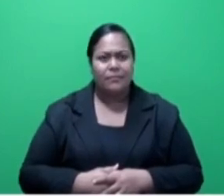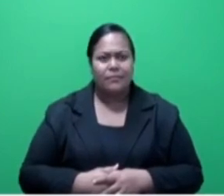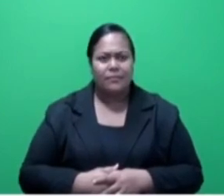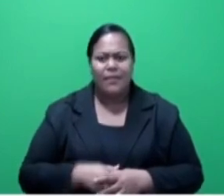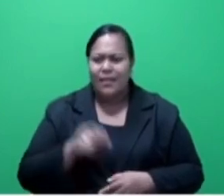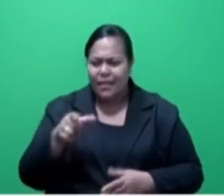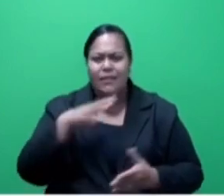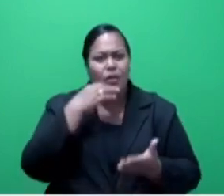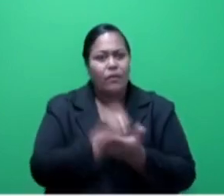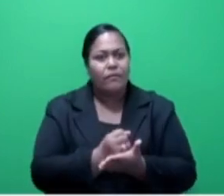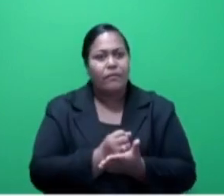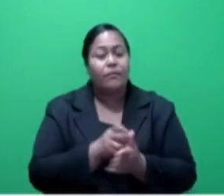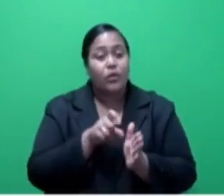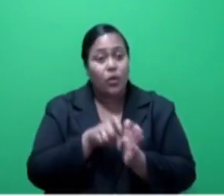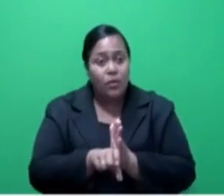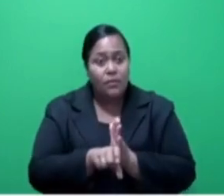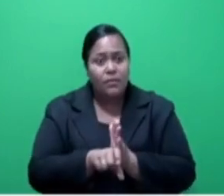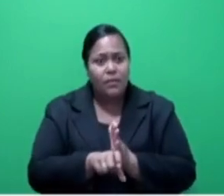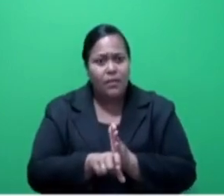prices. They'd be getting $60 a ton.